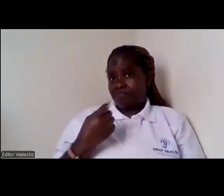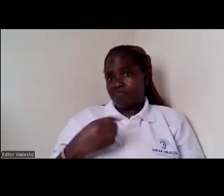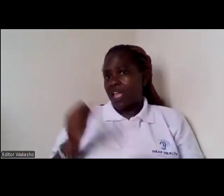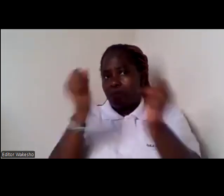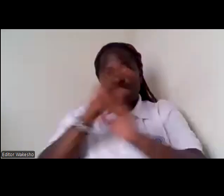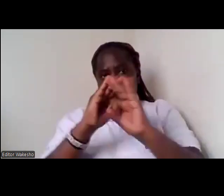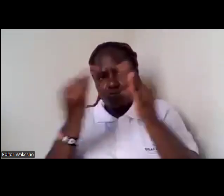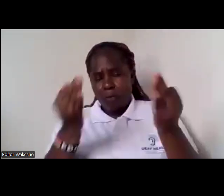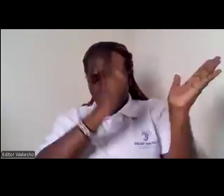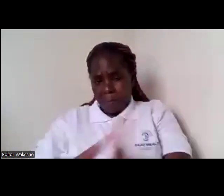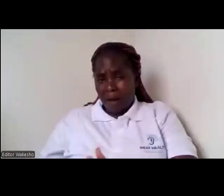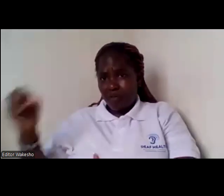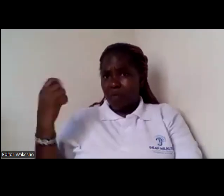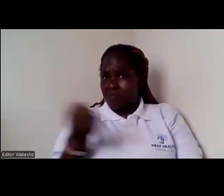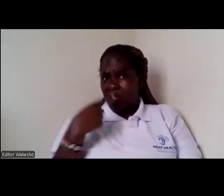pills.